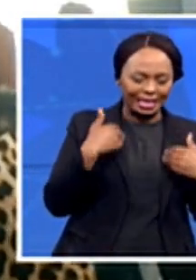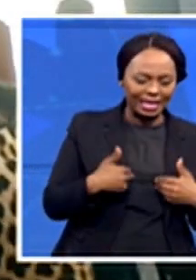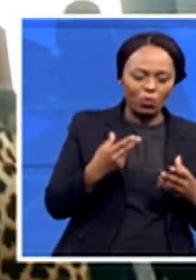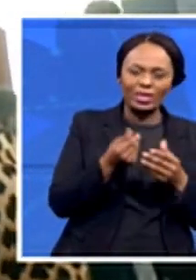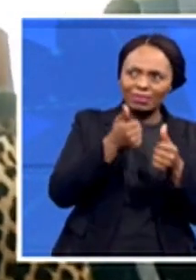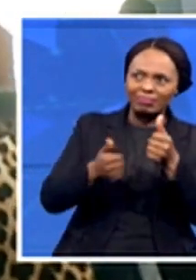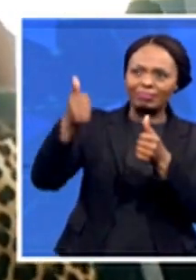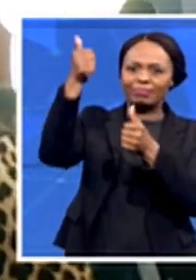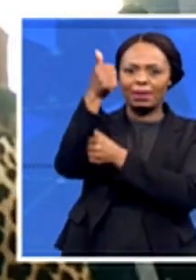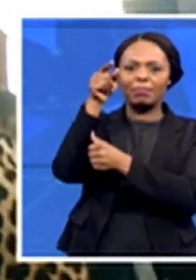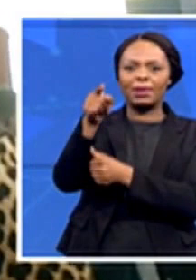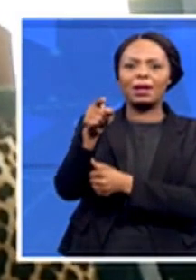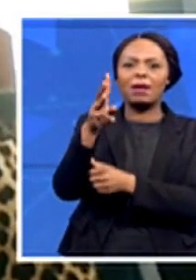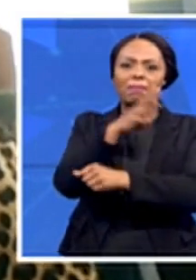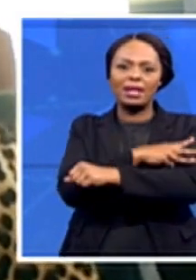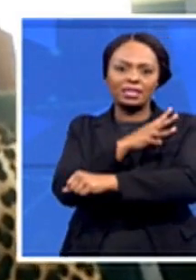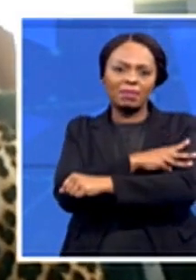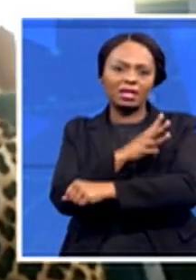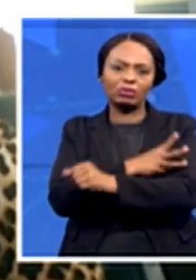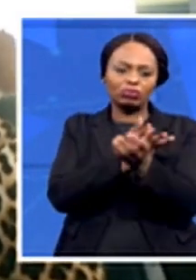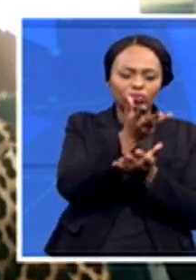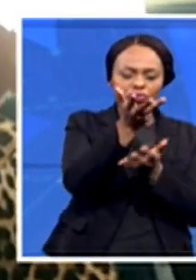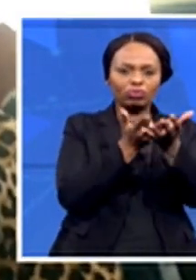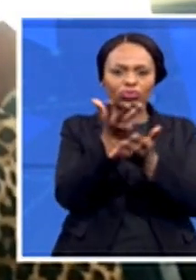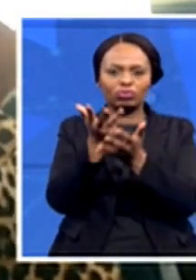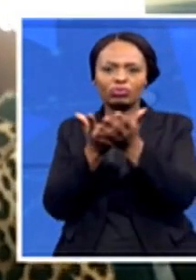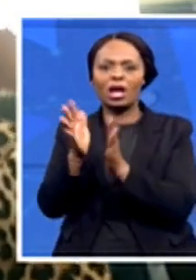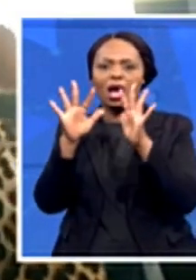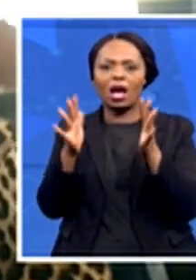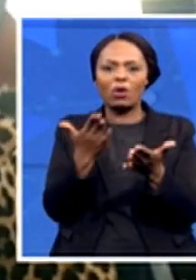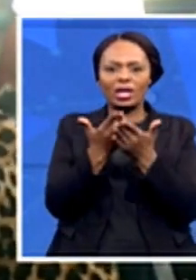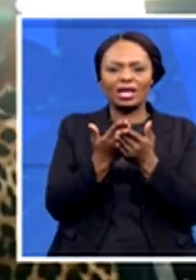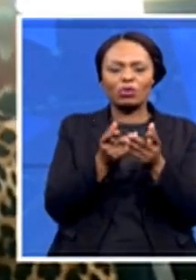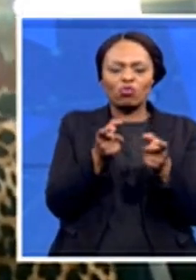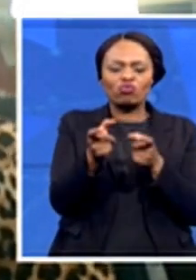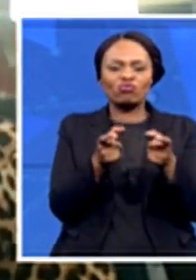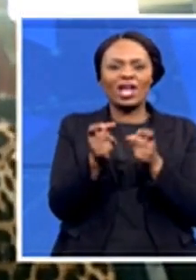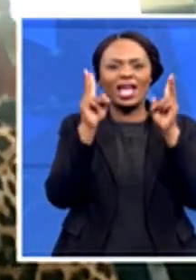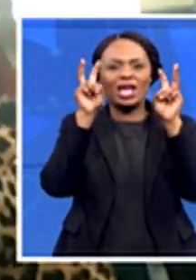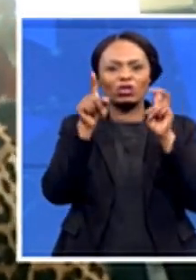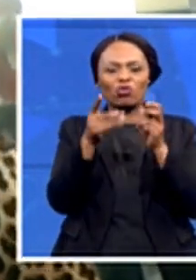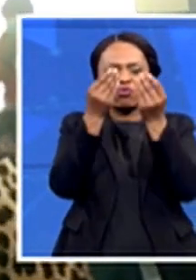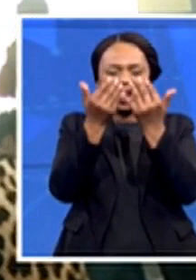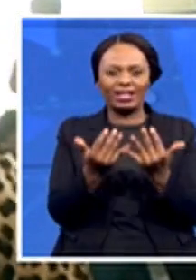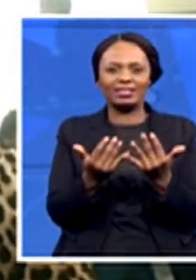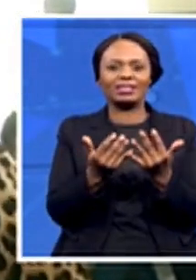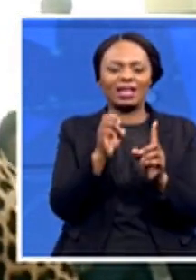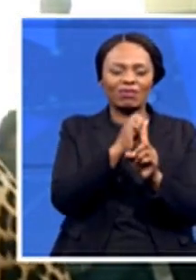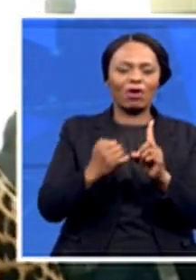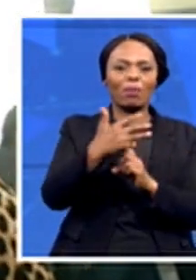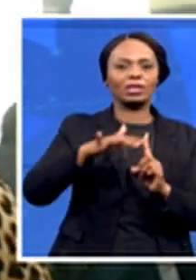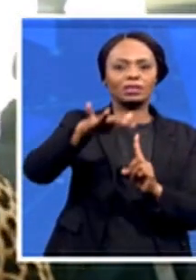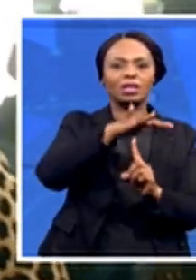the constrained environment financially we are finding ourselves in. But it's better now. We have targeted, in particular, the facilities leadership,